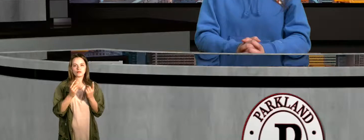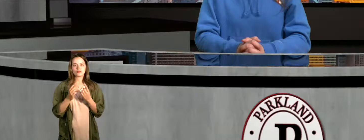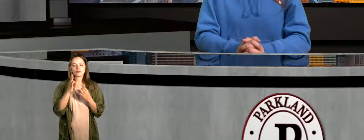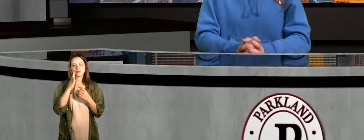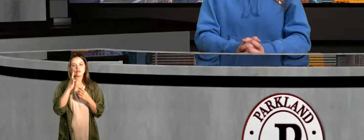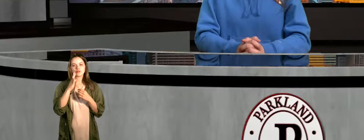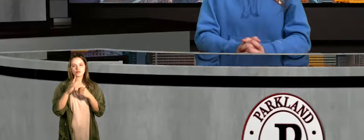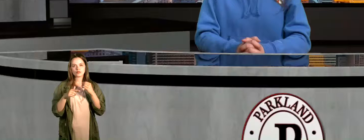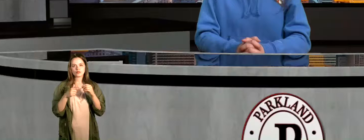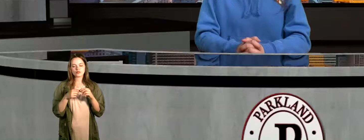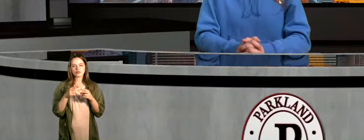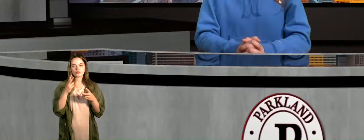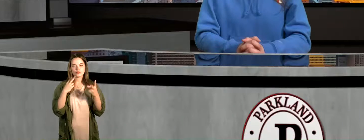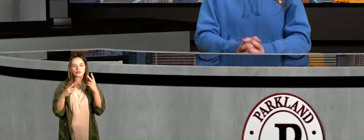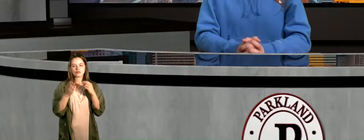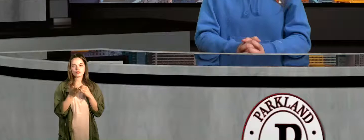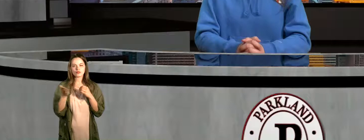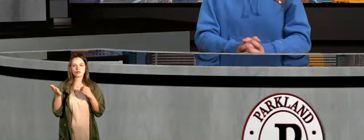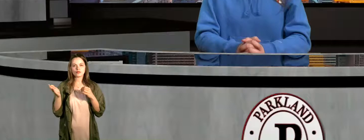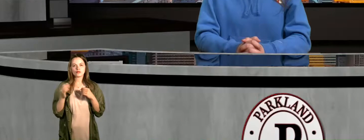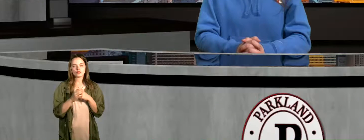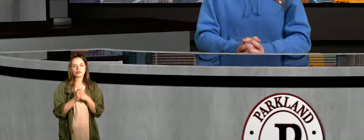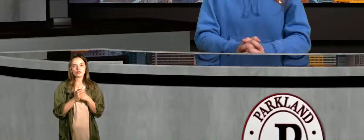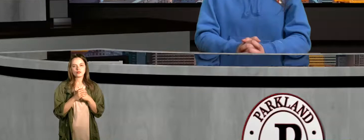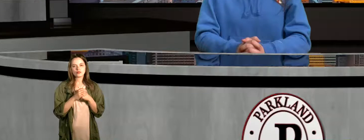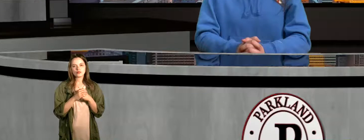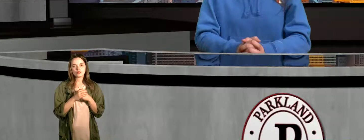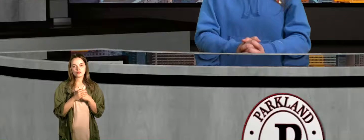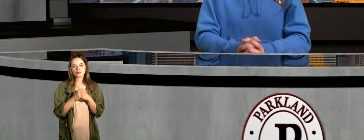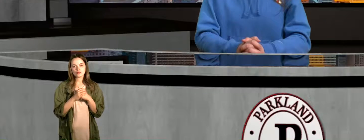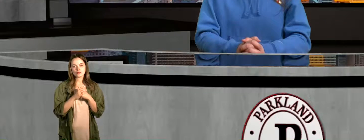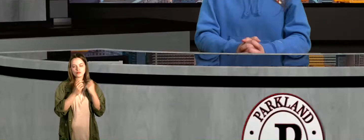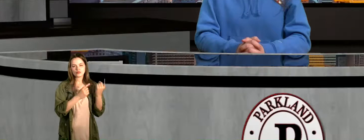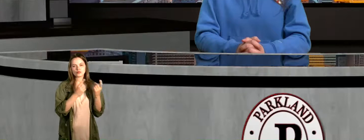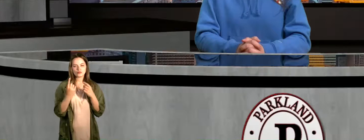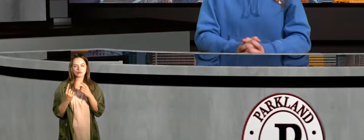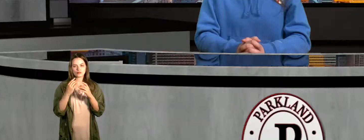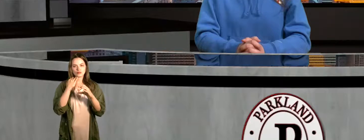raise awareness on domestic violence. If you would like to attend, please email